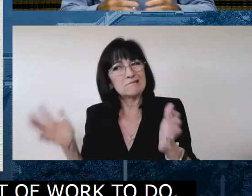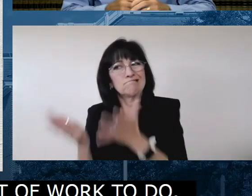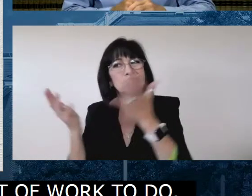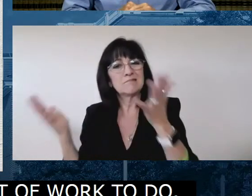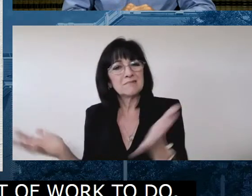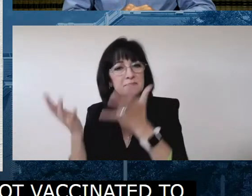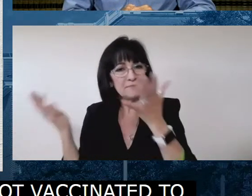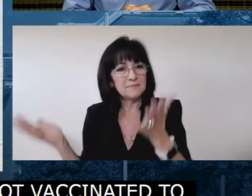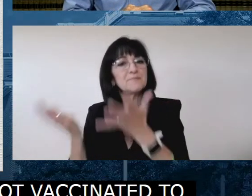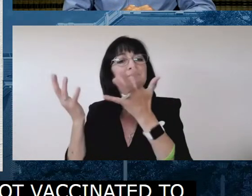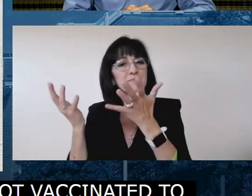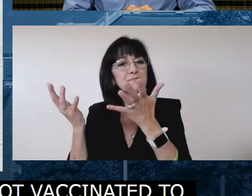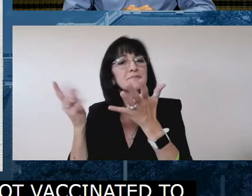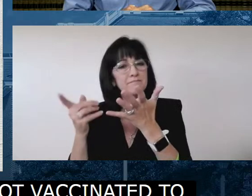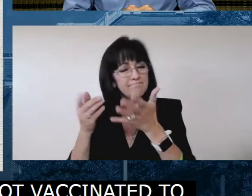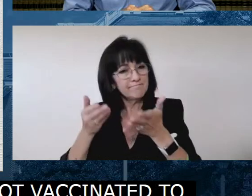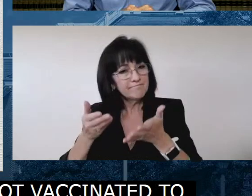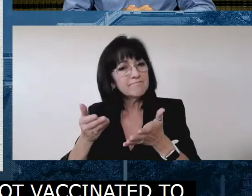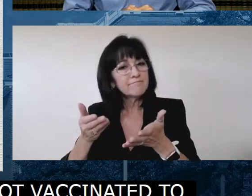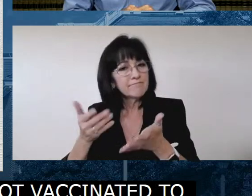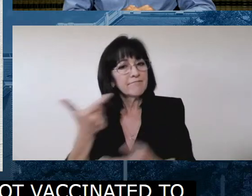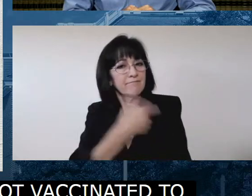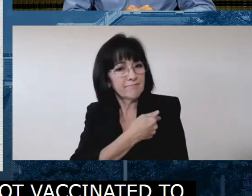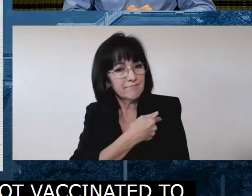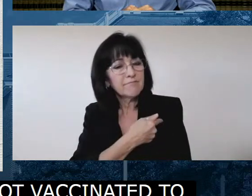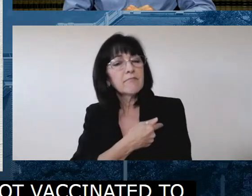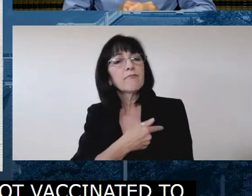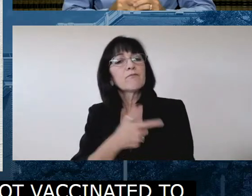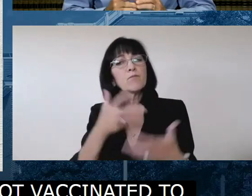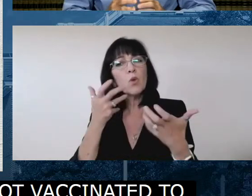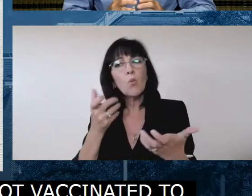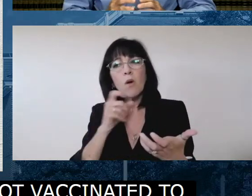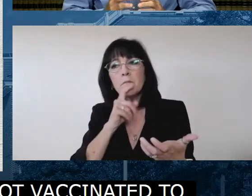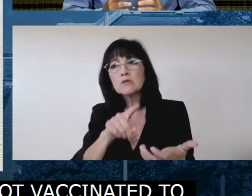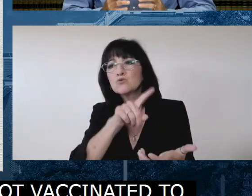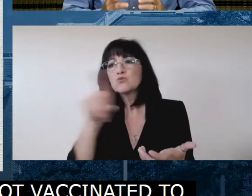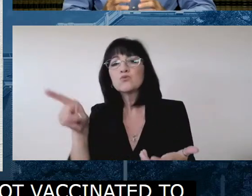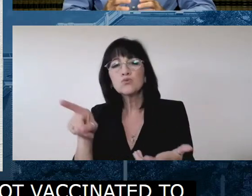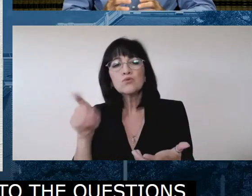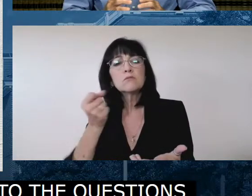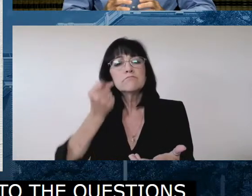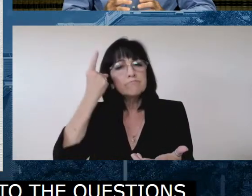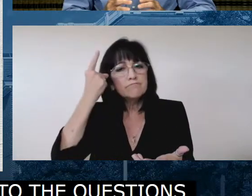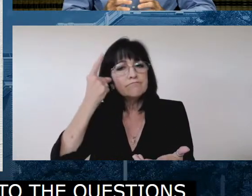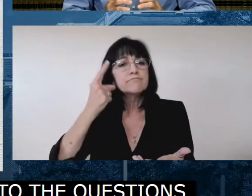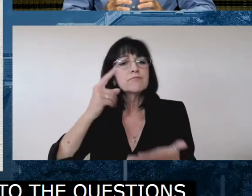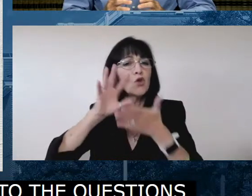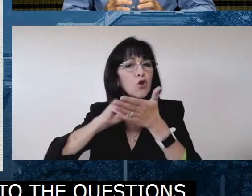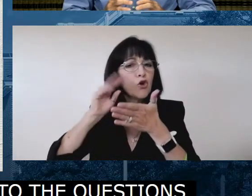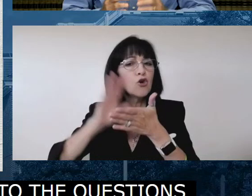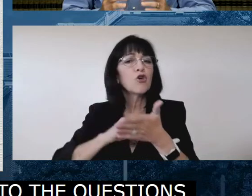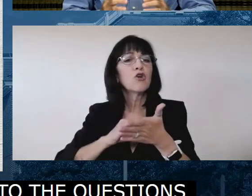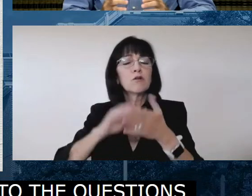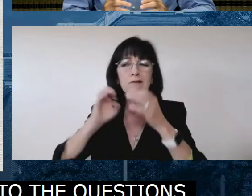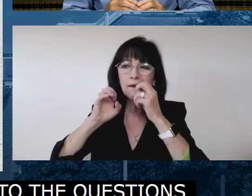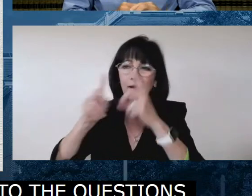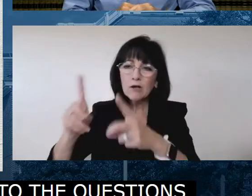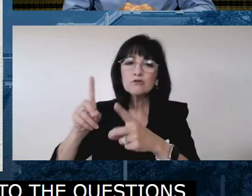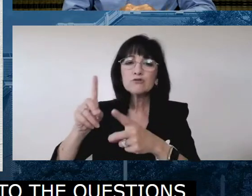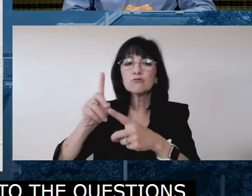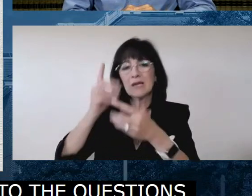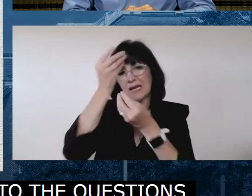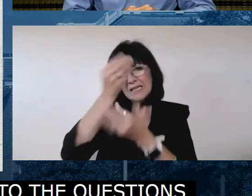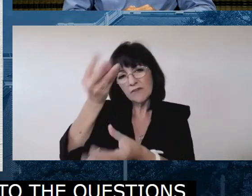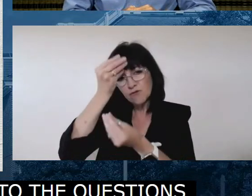get answers to the questions that you have. The answer to all of these challenges is for more